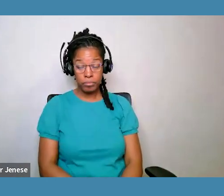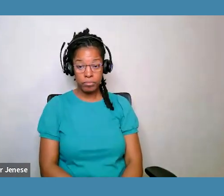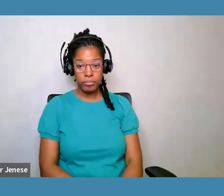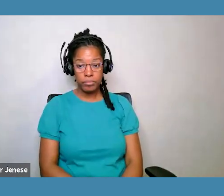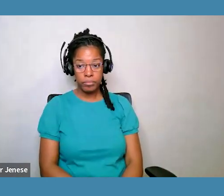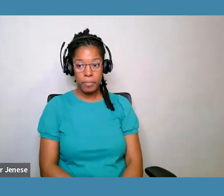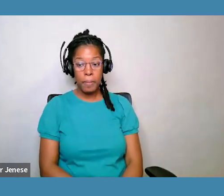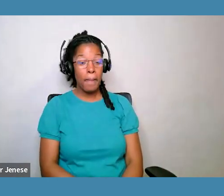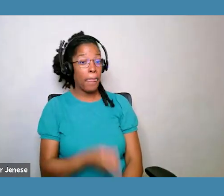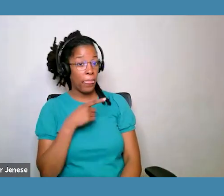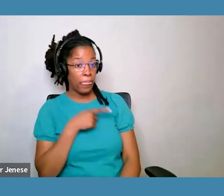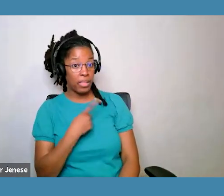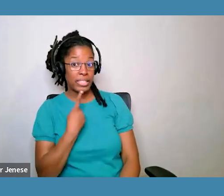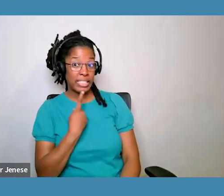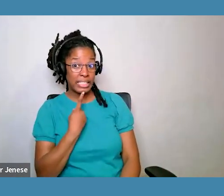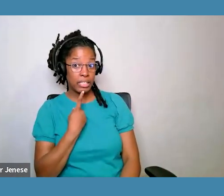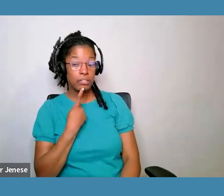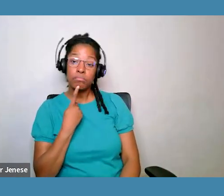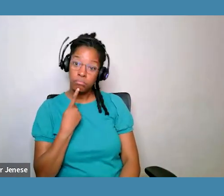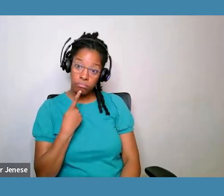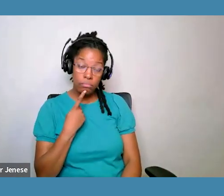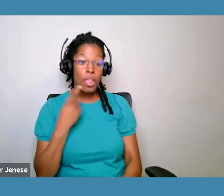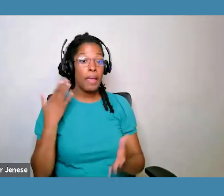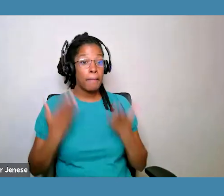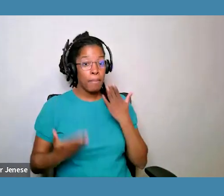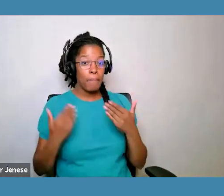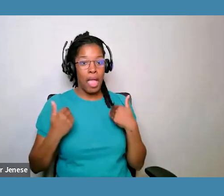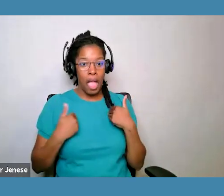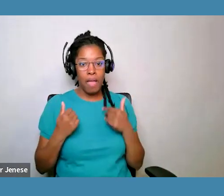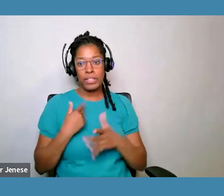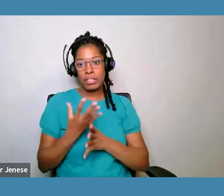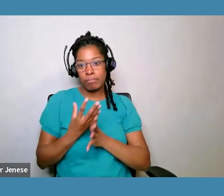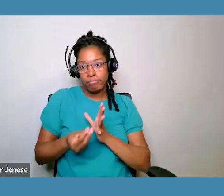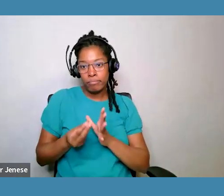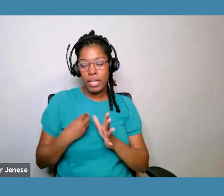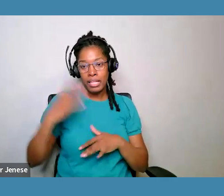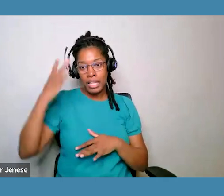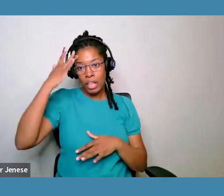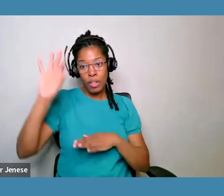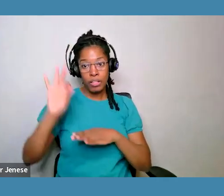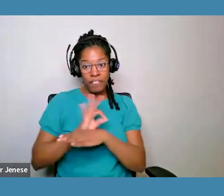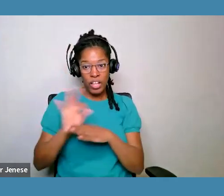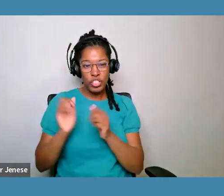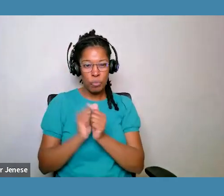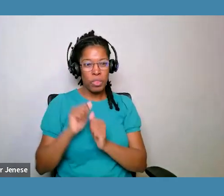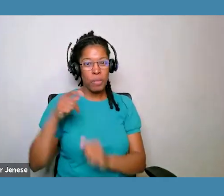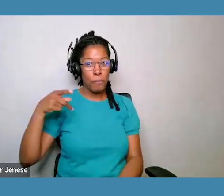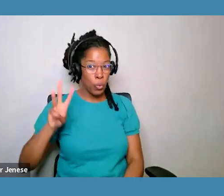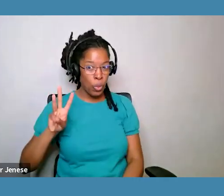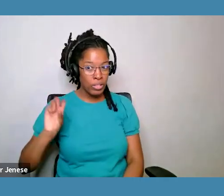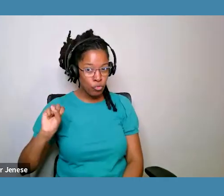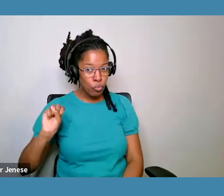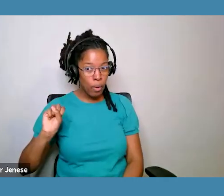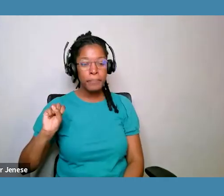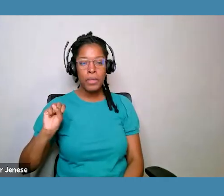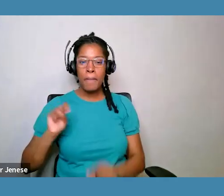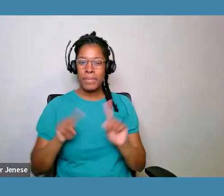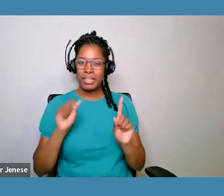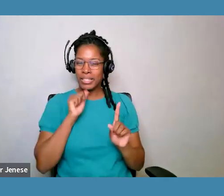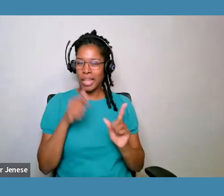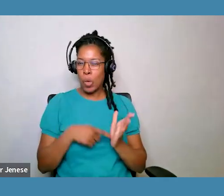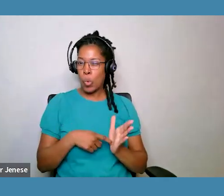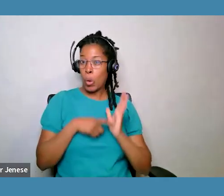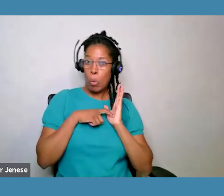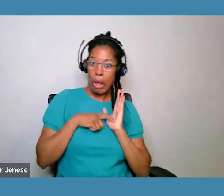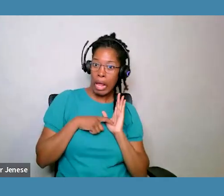it does say here that there may be some deficits in intellectual functioning with Prader-Willi, but those are not required necessarily in